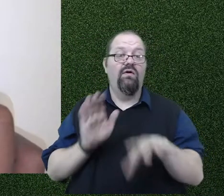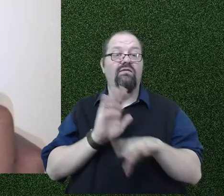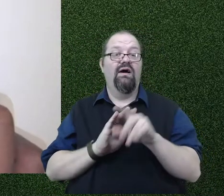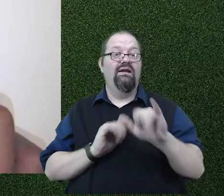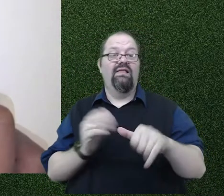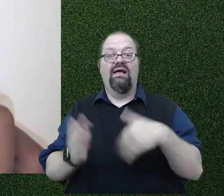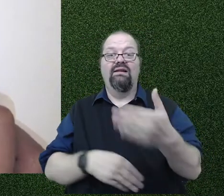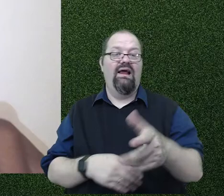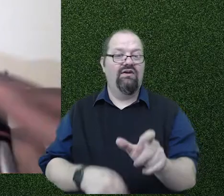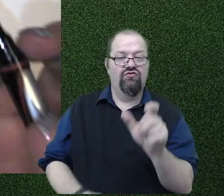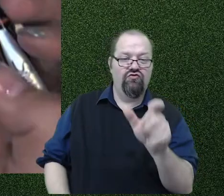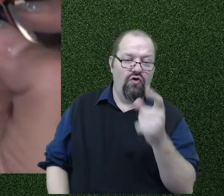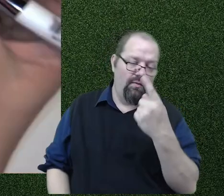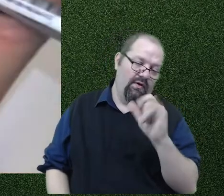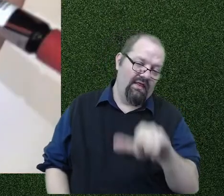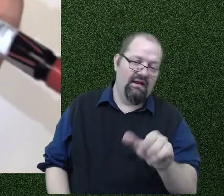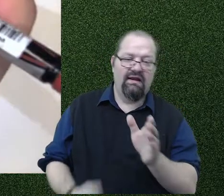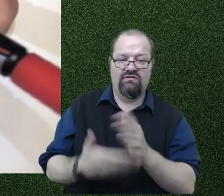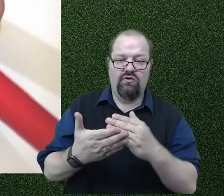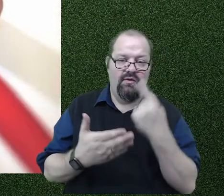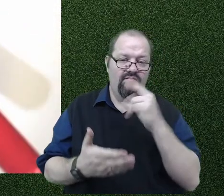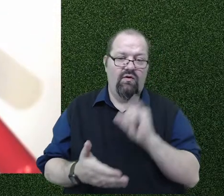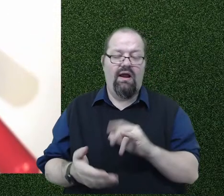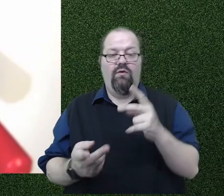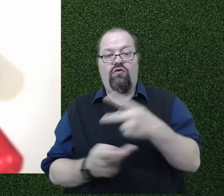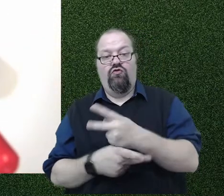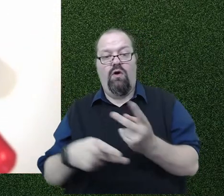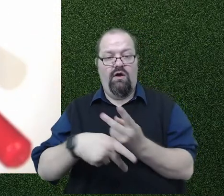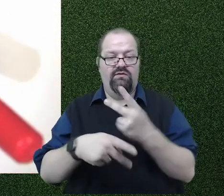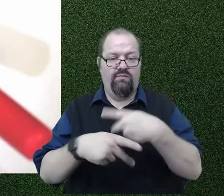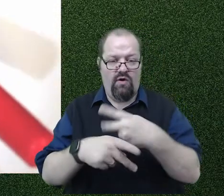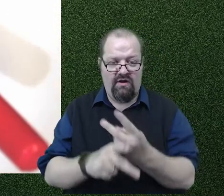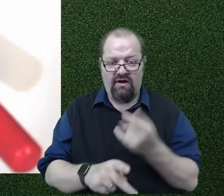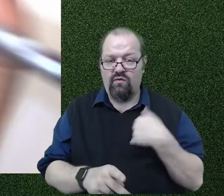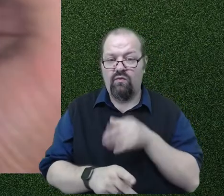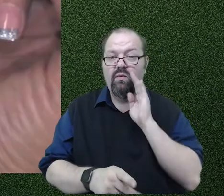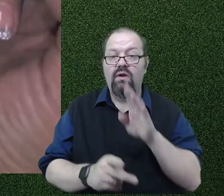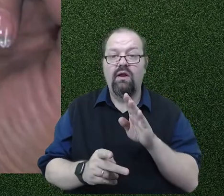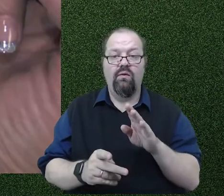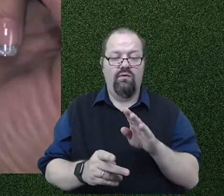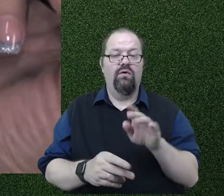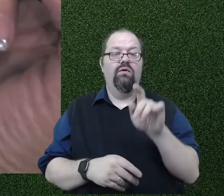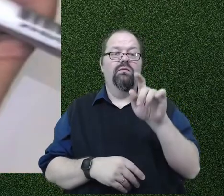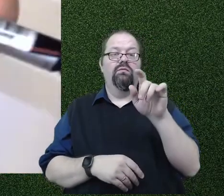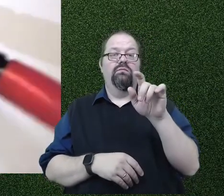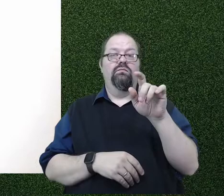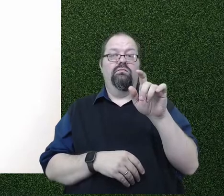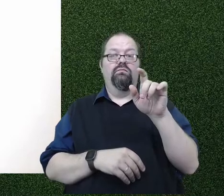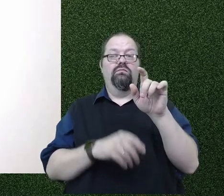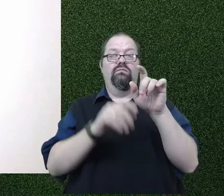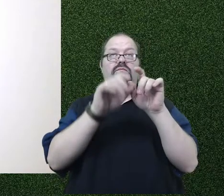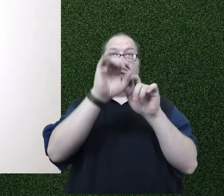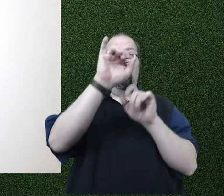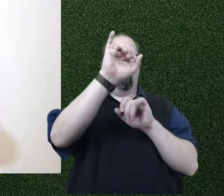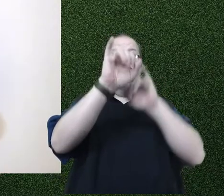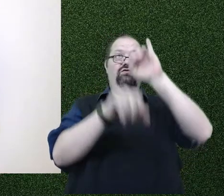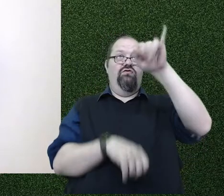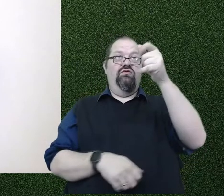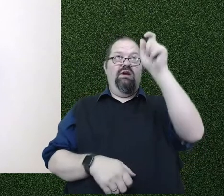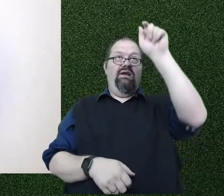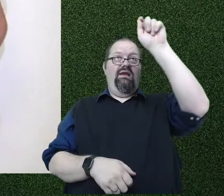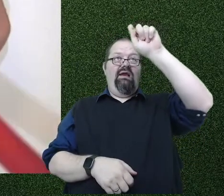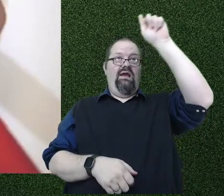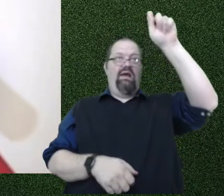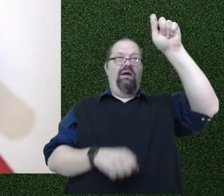next component of our cross product, we're going to cross out the row and column containing J hat. So cross out the top